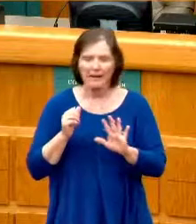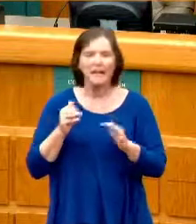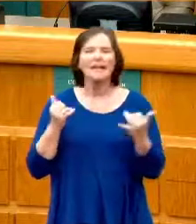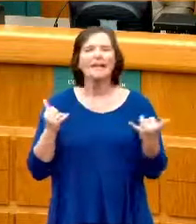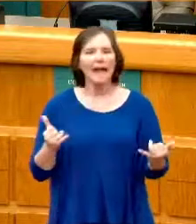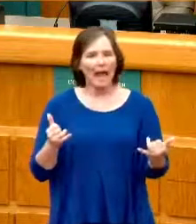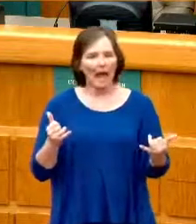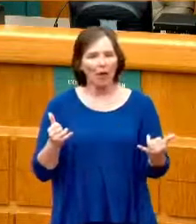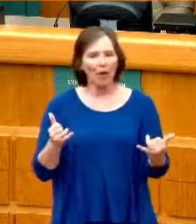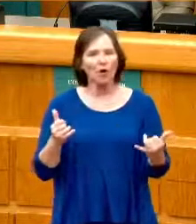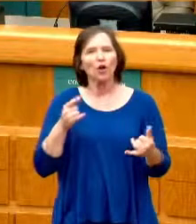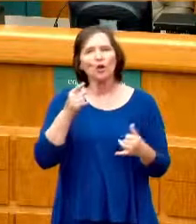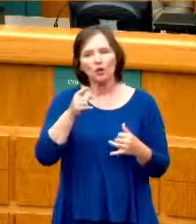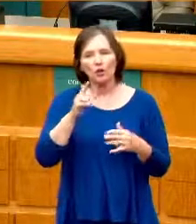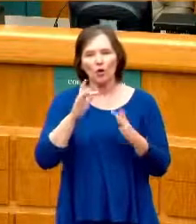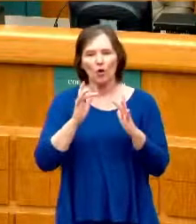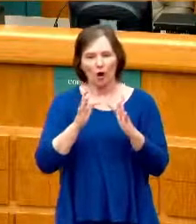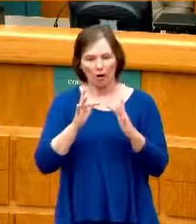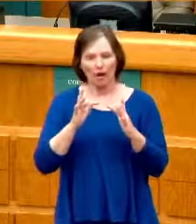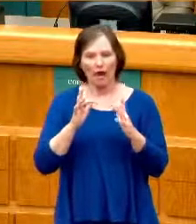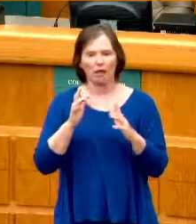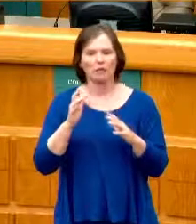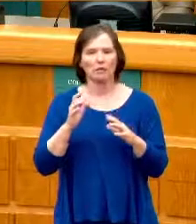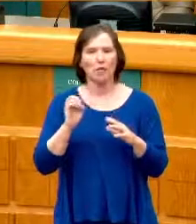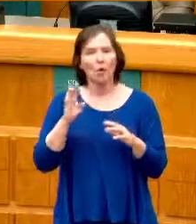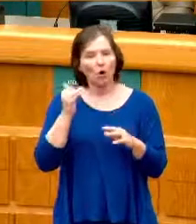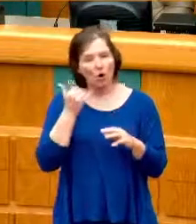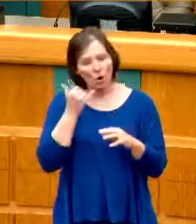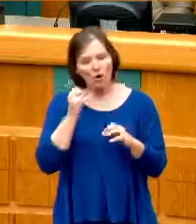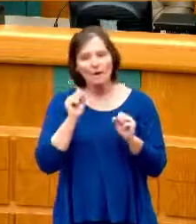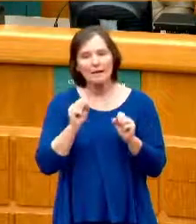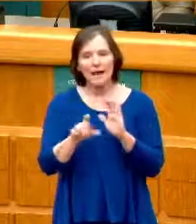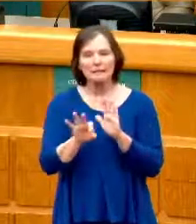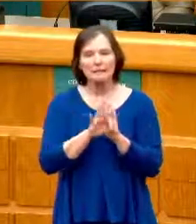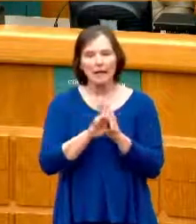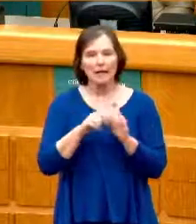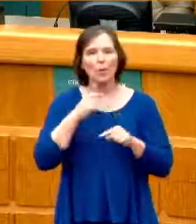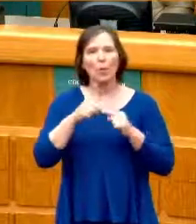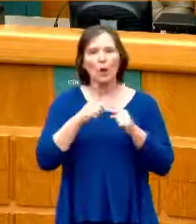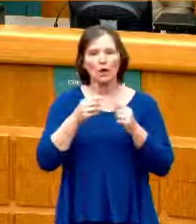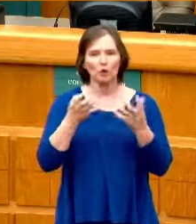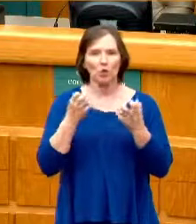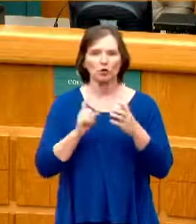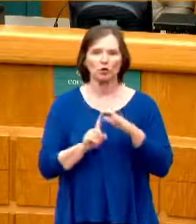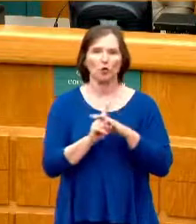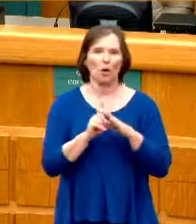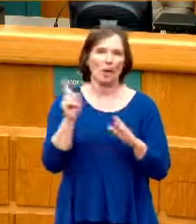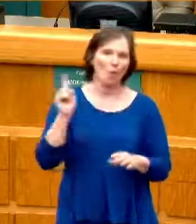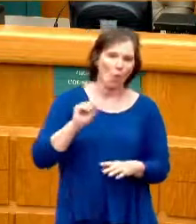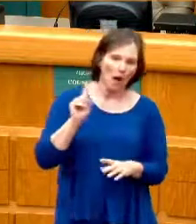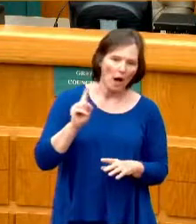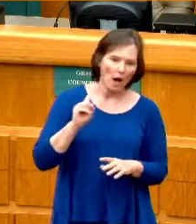look at the clinics that are available, and then you come and get vaccinated for your first or your second dose.